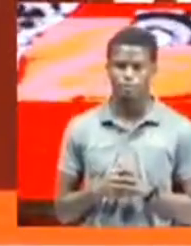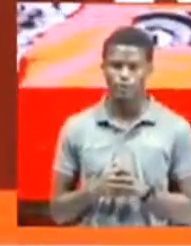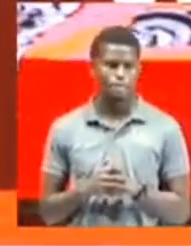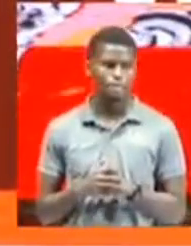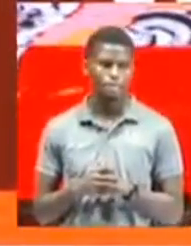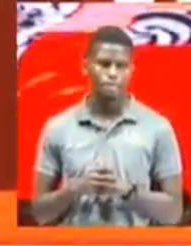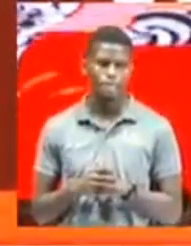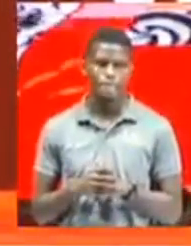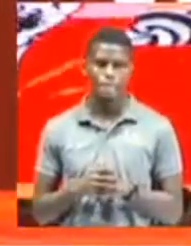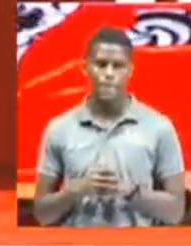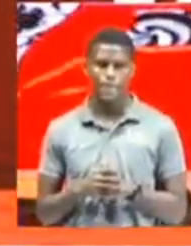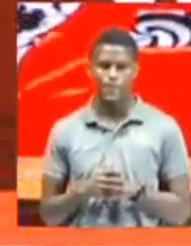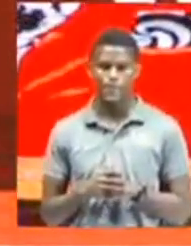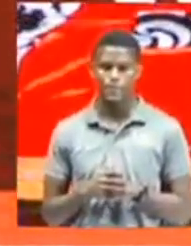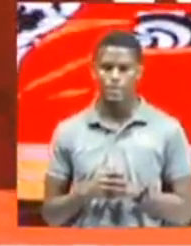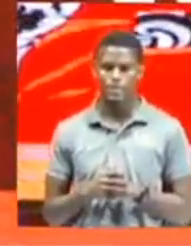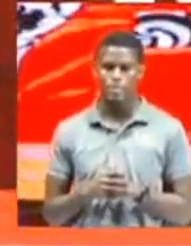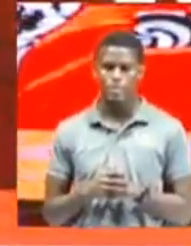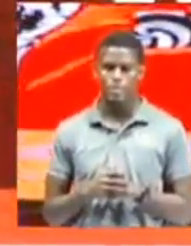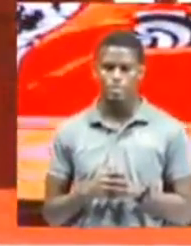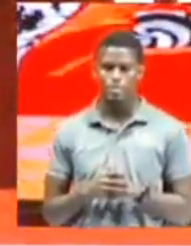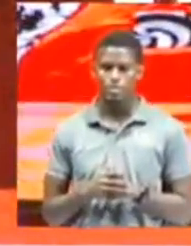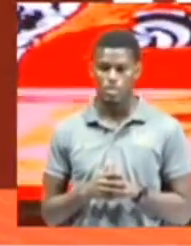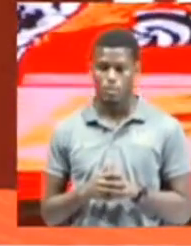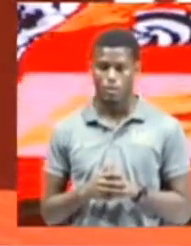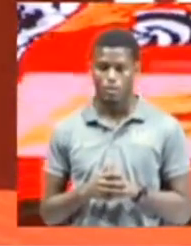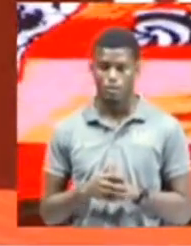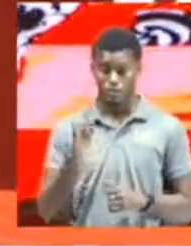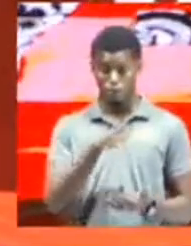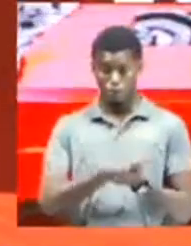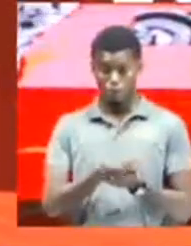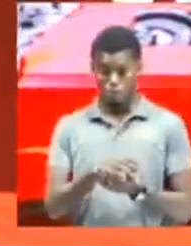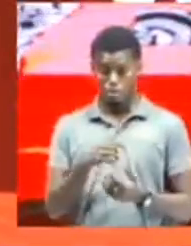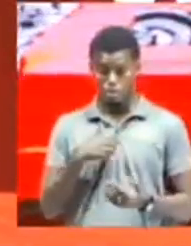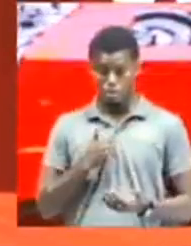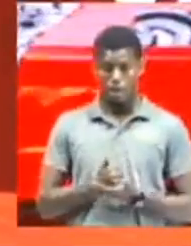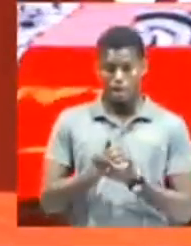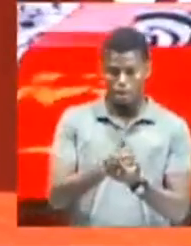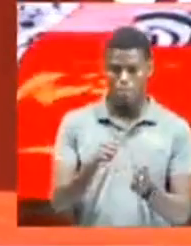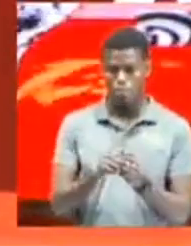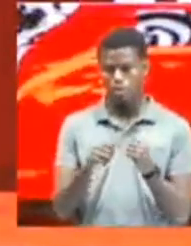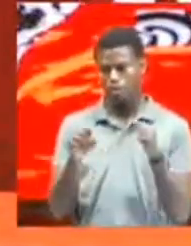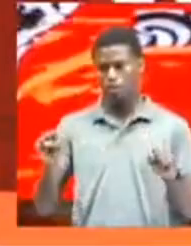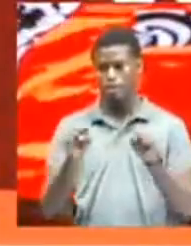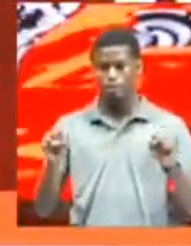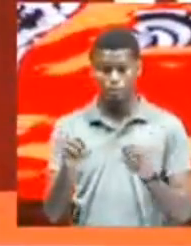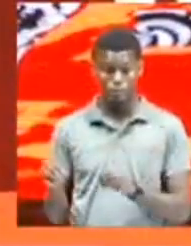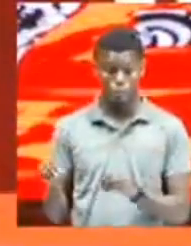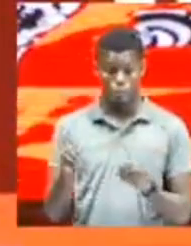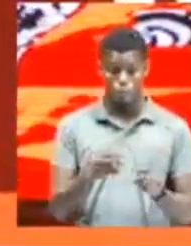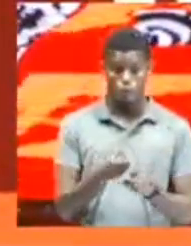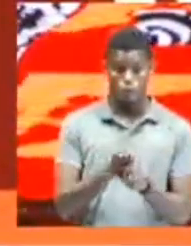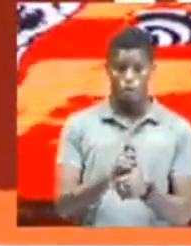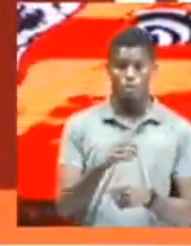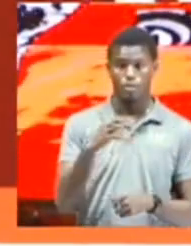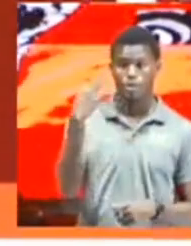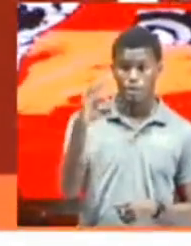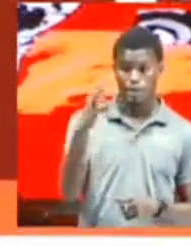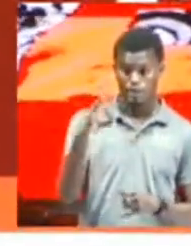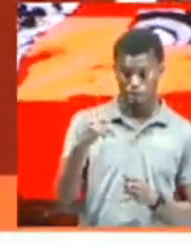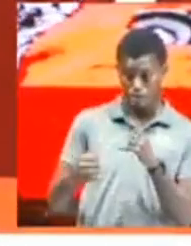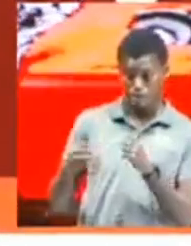The school that I help with on a Saturday moved from 19 last year to 63